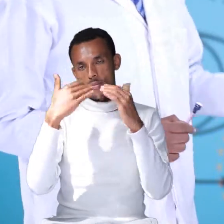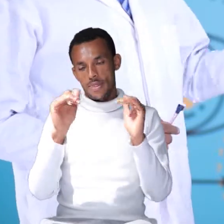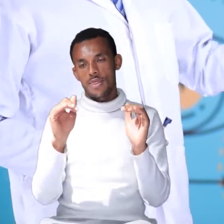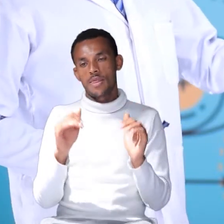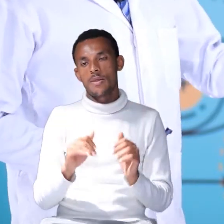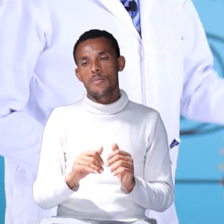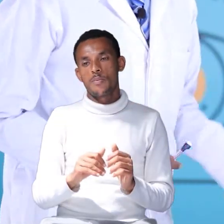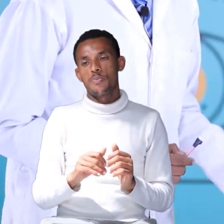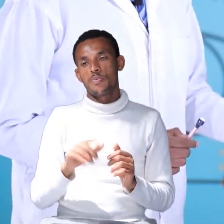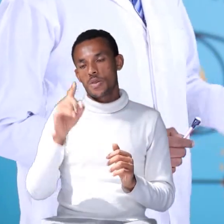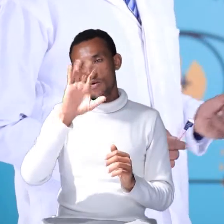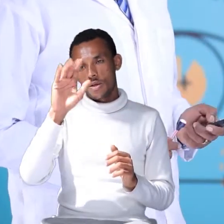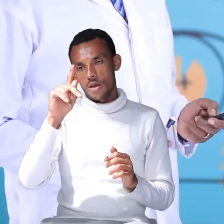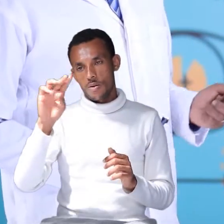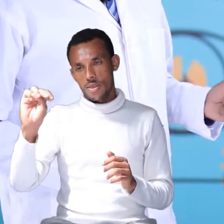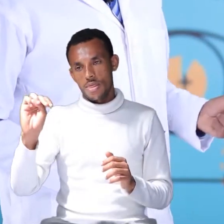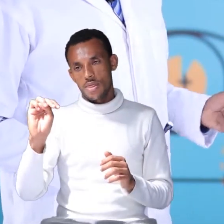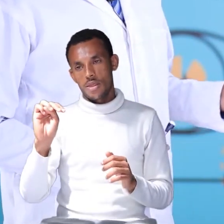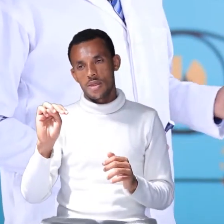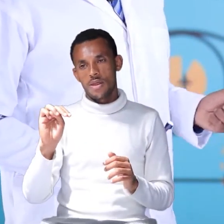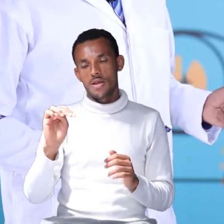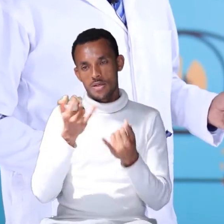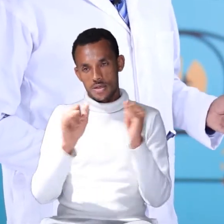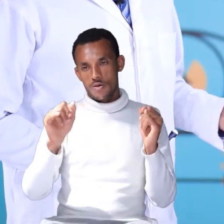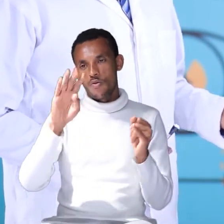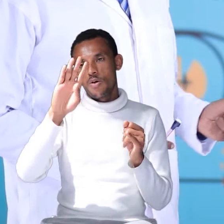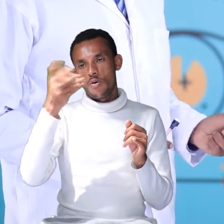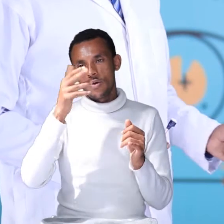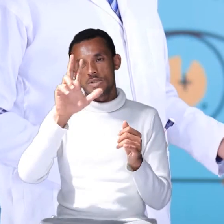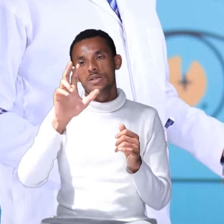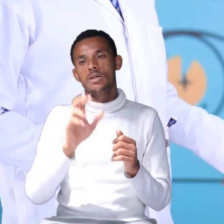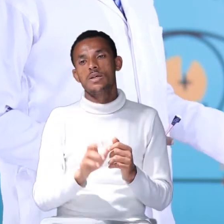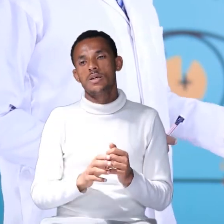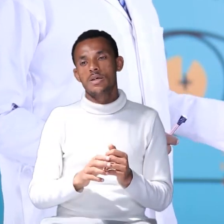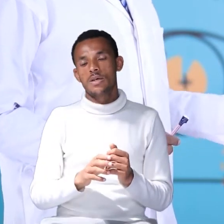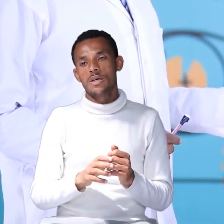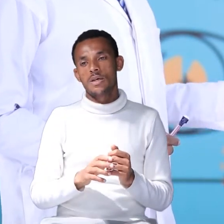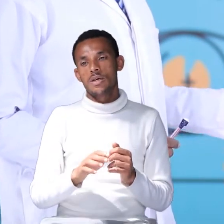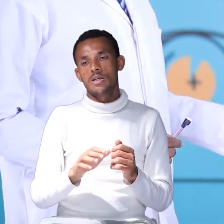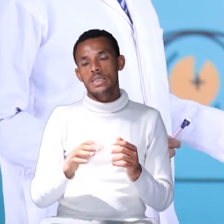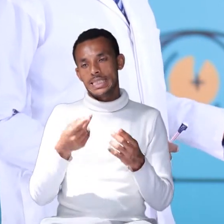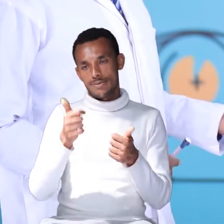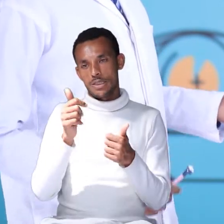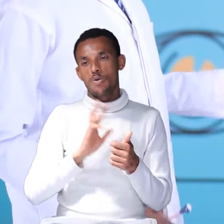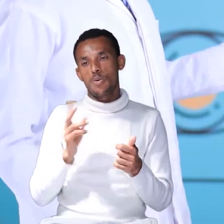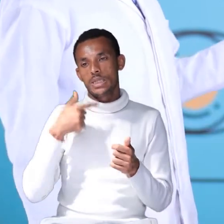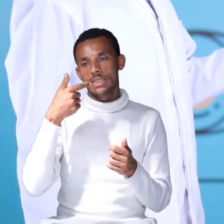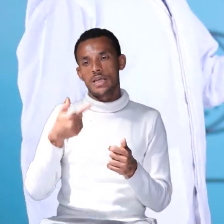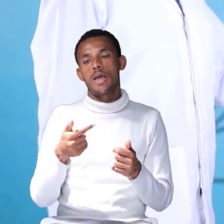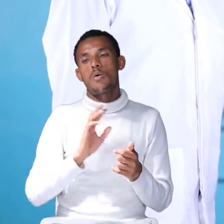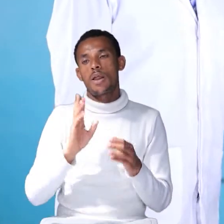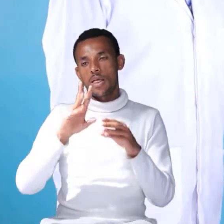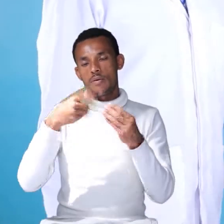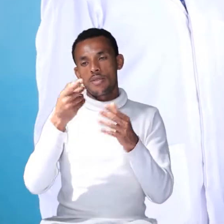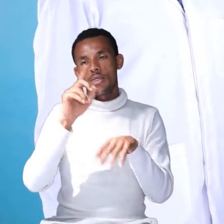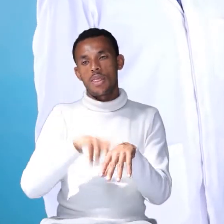different units. 100 kilometers to 4 over 3 hours. So what is the speed when you say? We are given